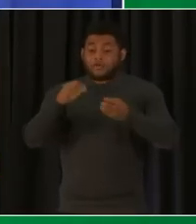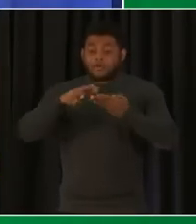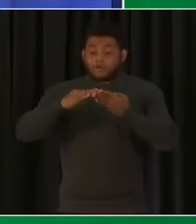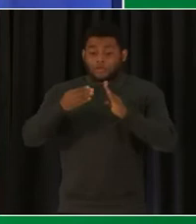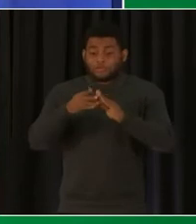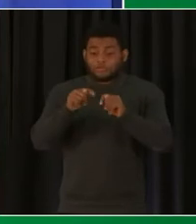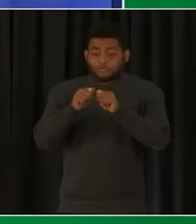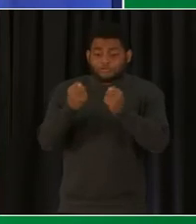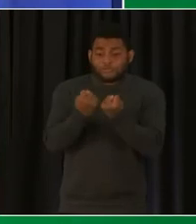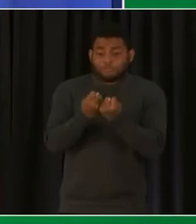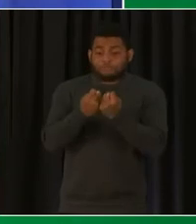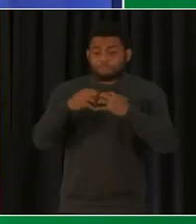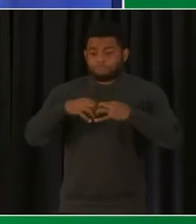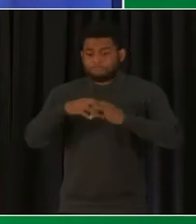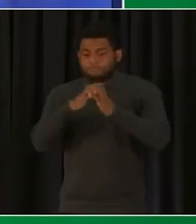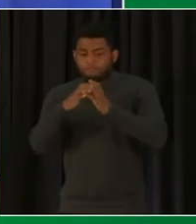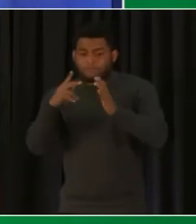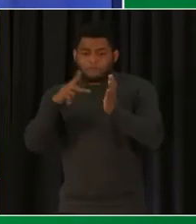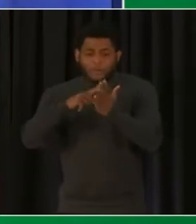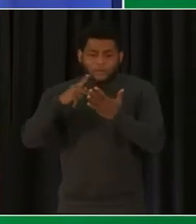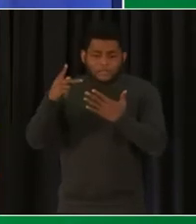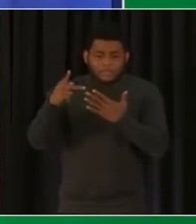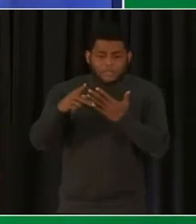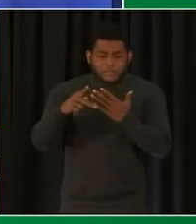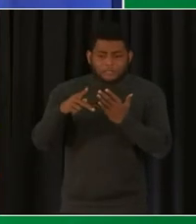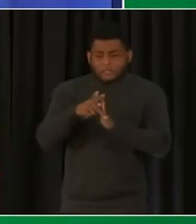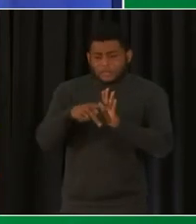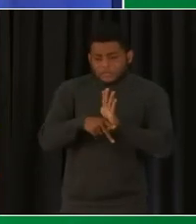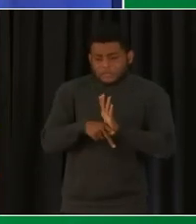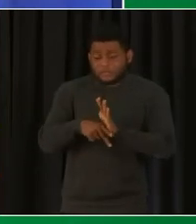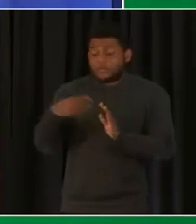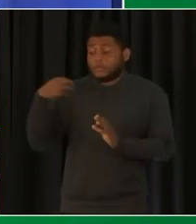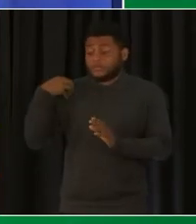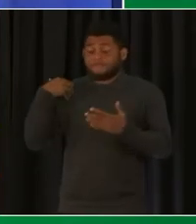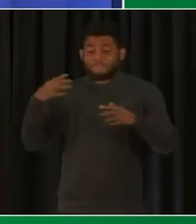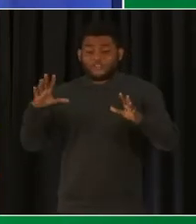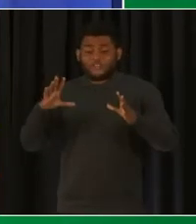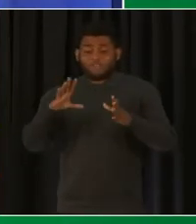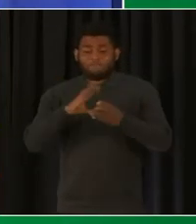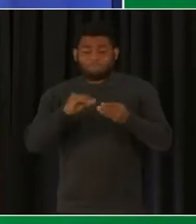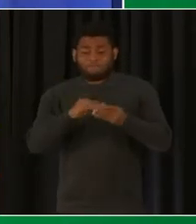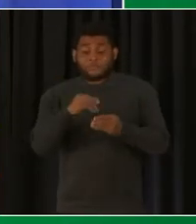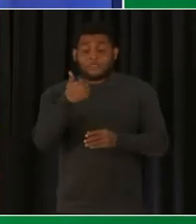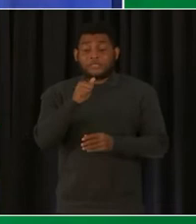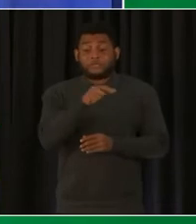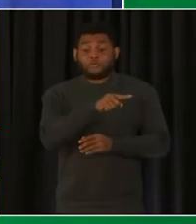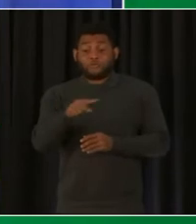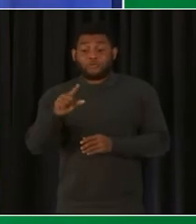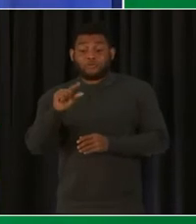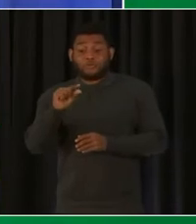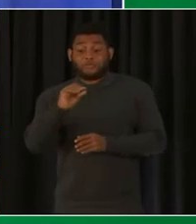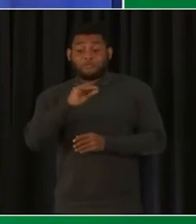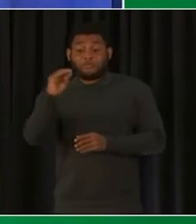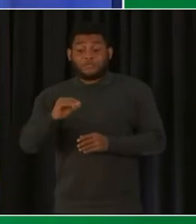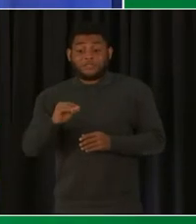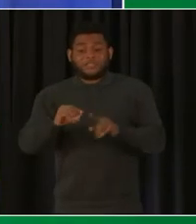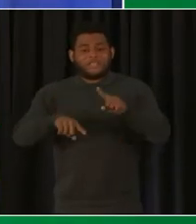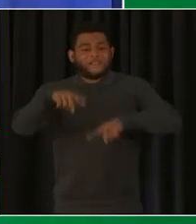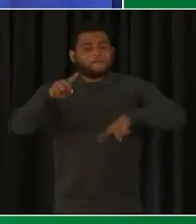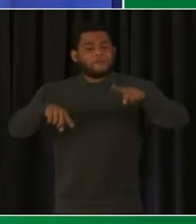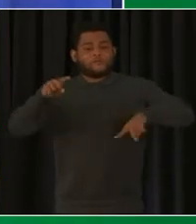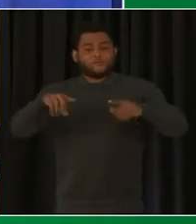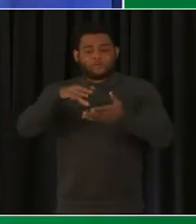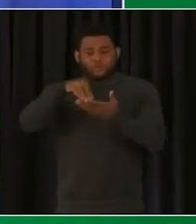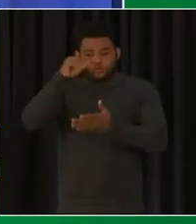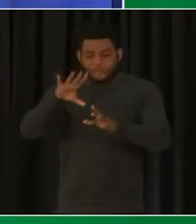Health to develop the protocols. And as the Chancellor said, the 10 to 20% random sample continues to be the